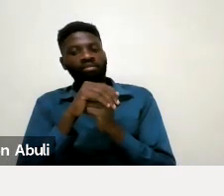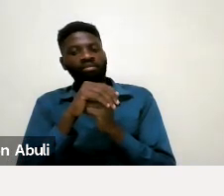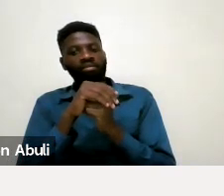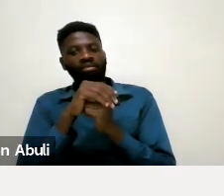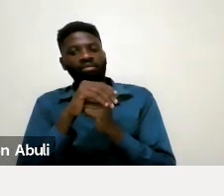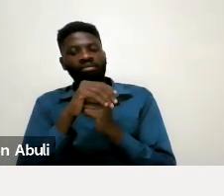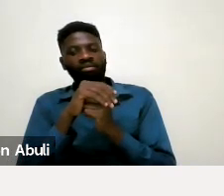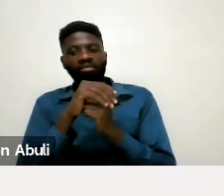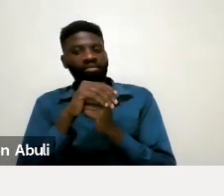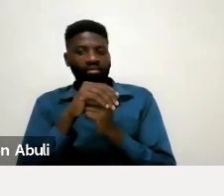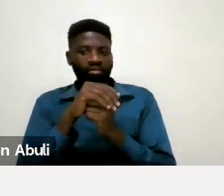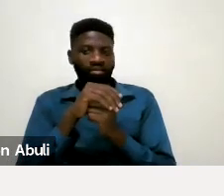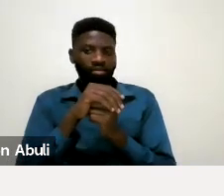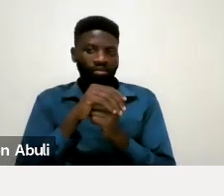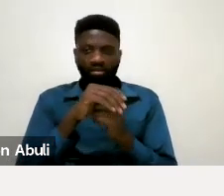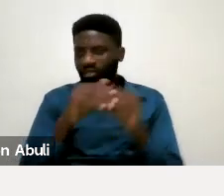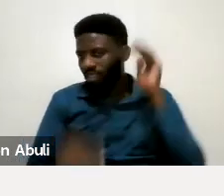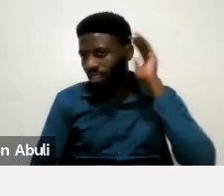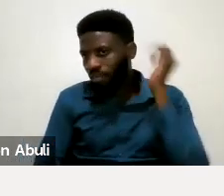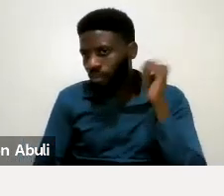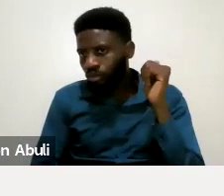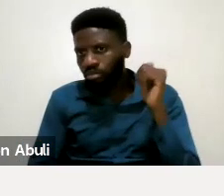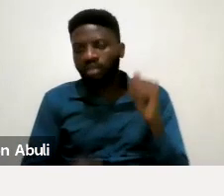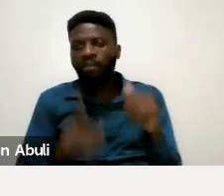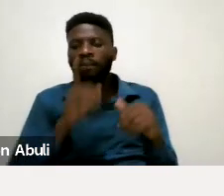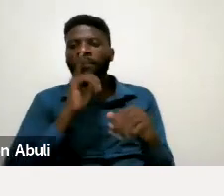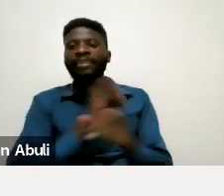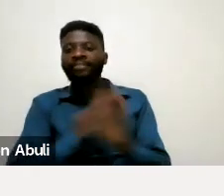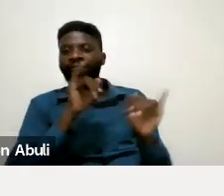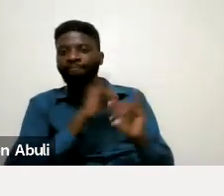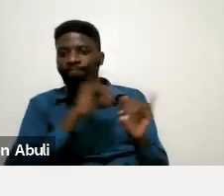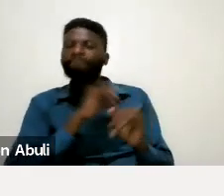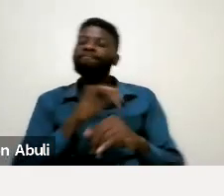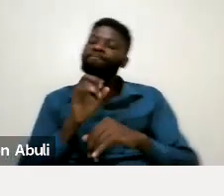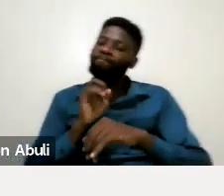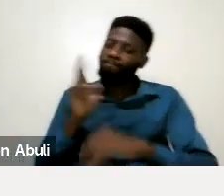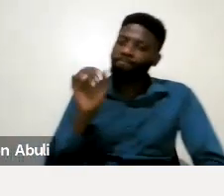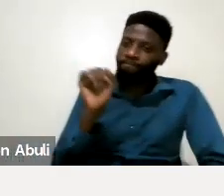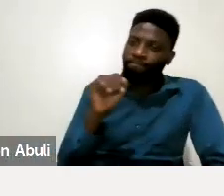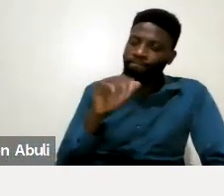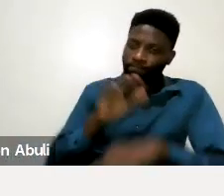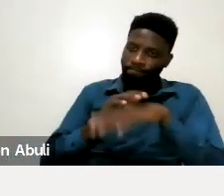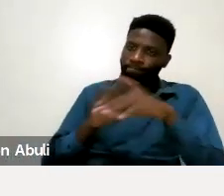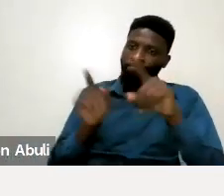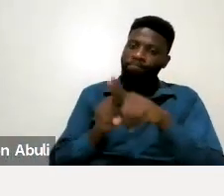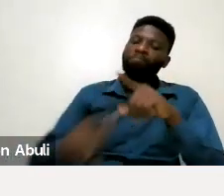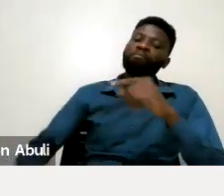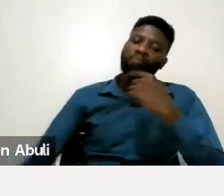that. Hygiene. Hygiene, okay, yes, that is a good one also.